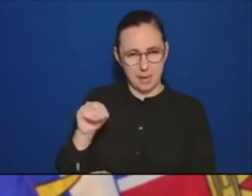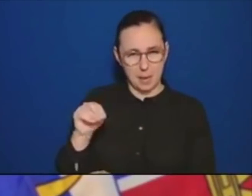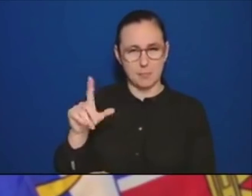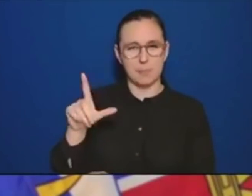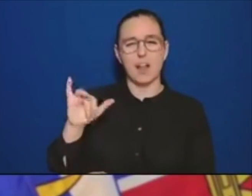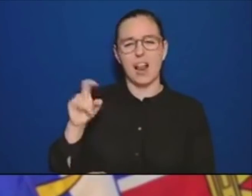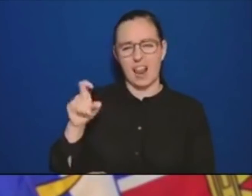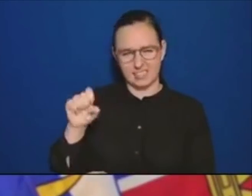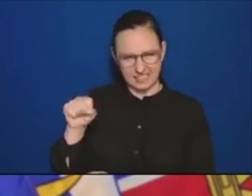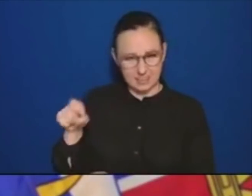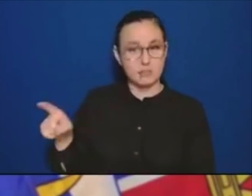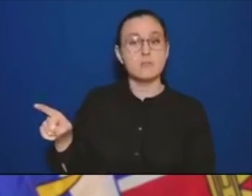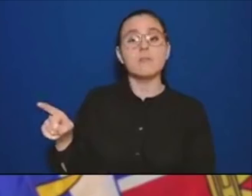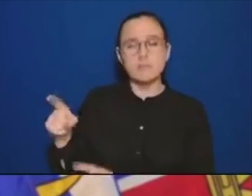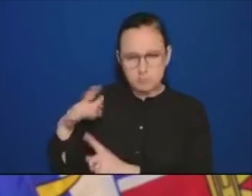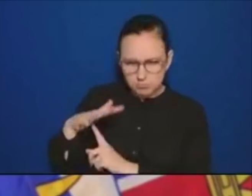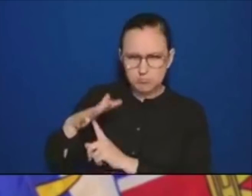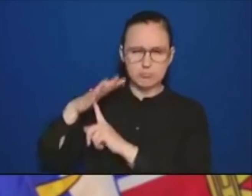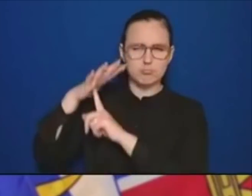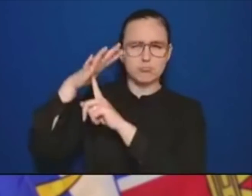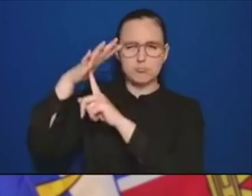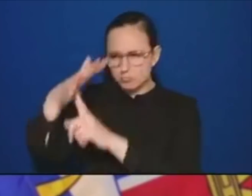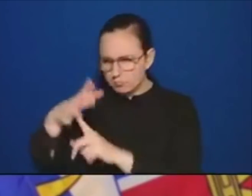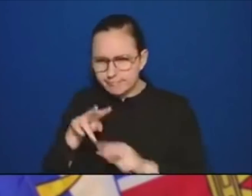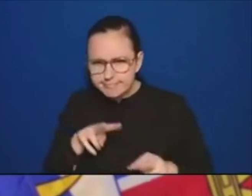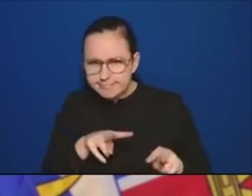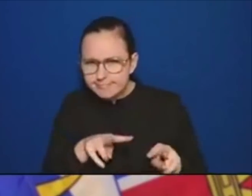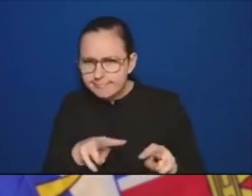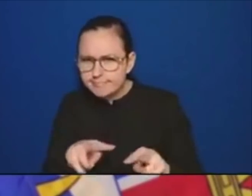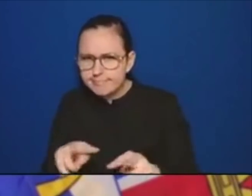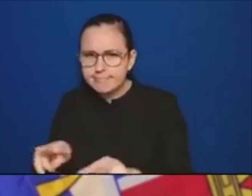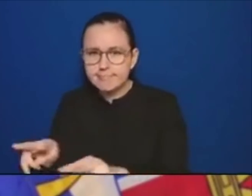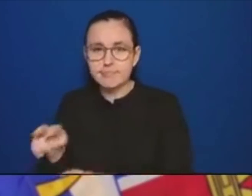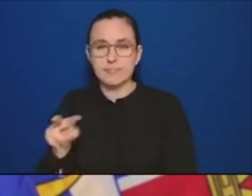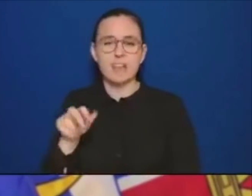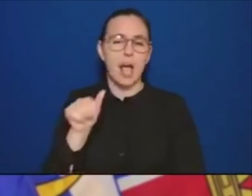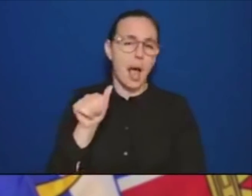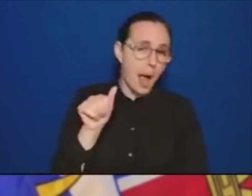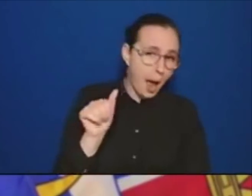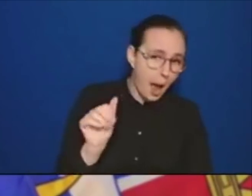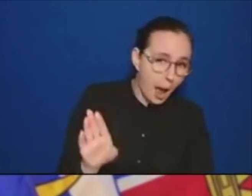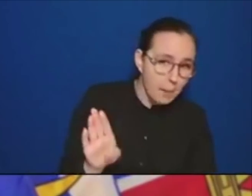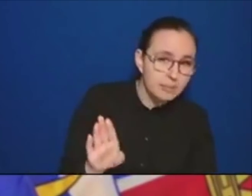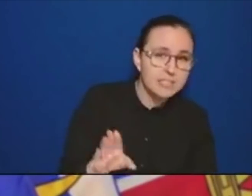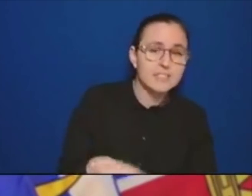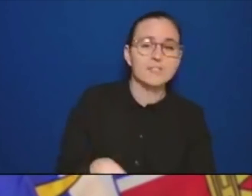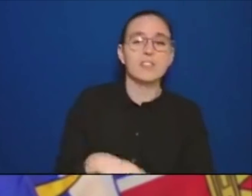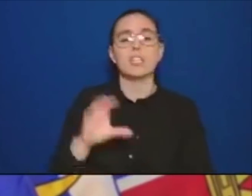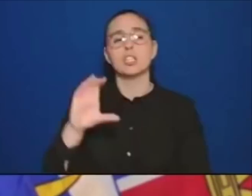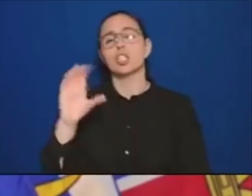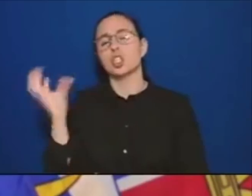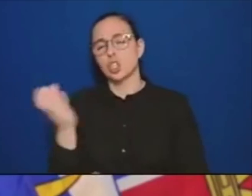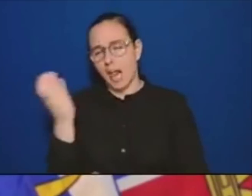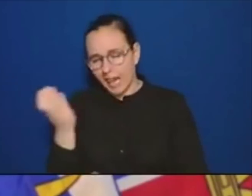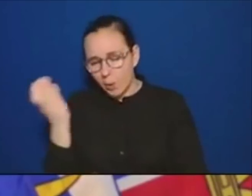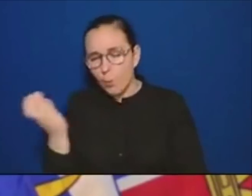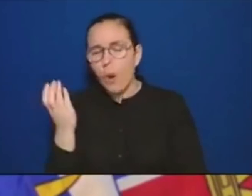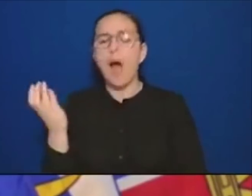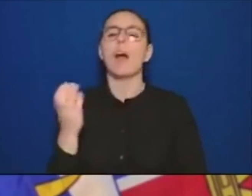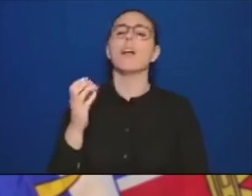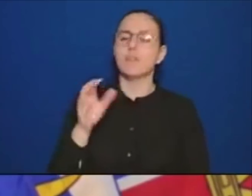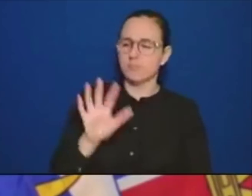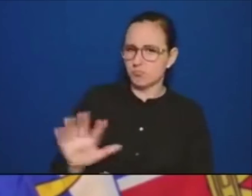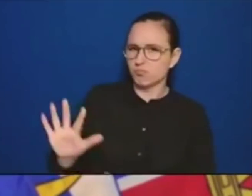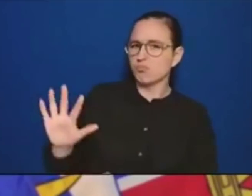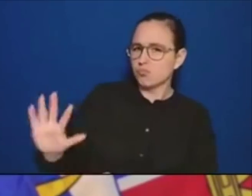fly over Abbotsford and up into Chilliwack. We had hoped to get up into the Merritt area, but the weather was not our